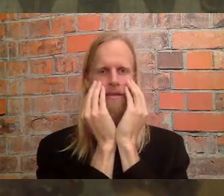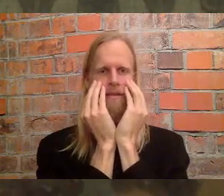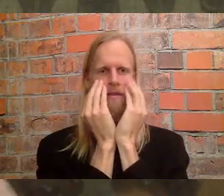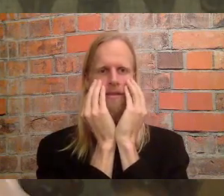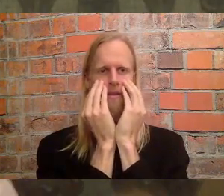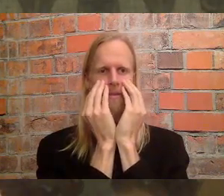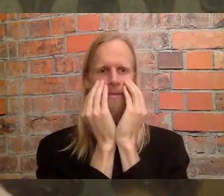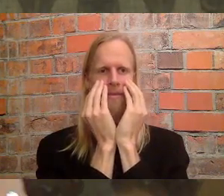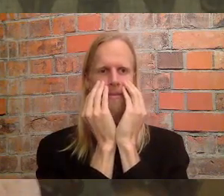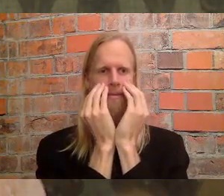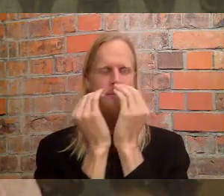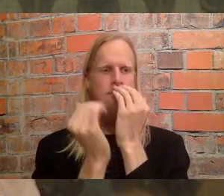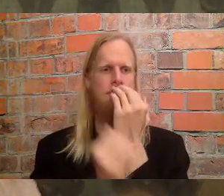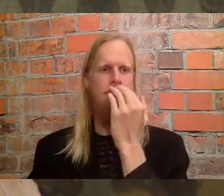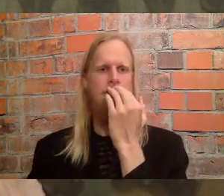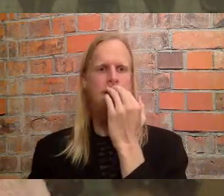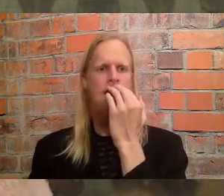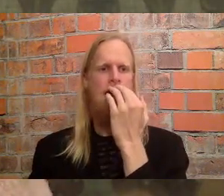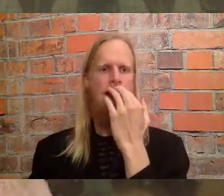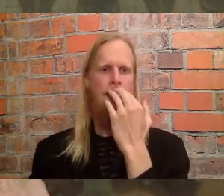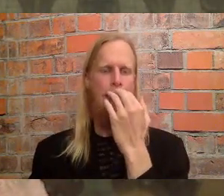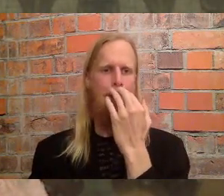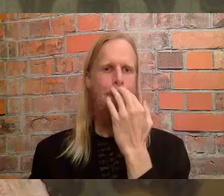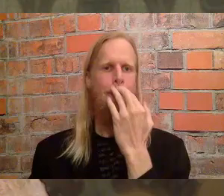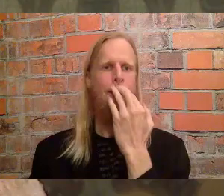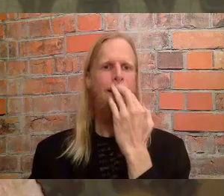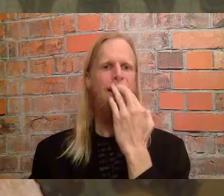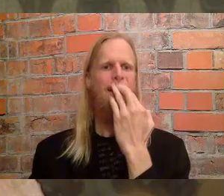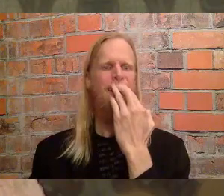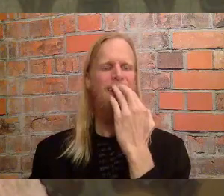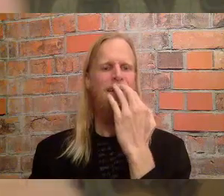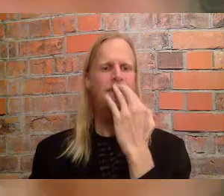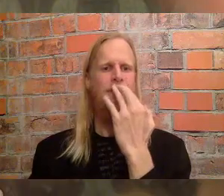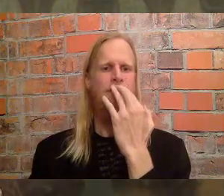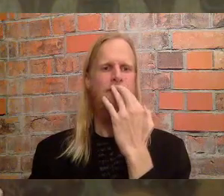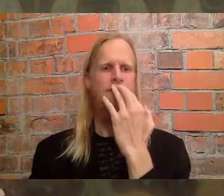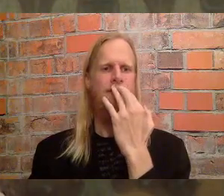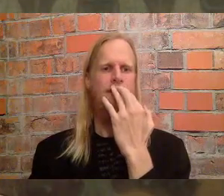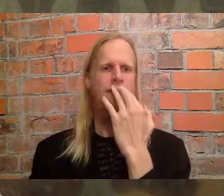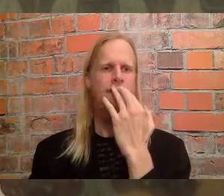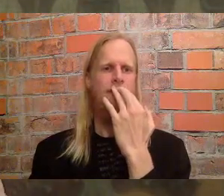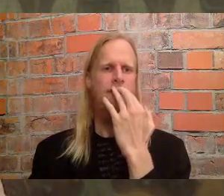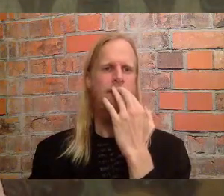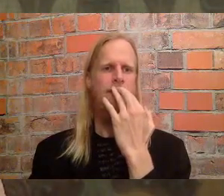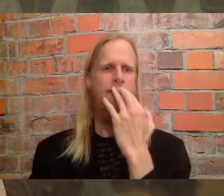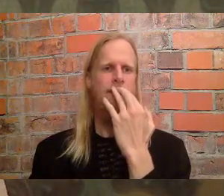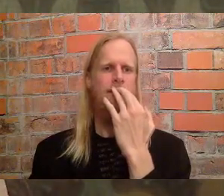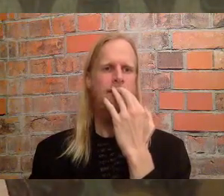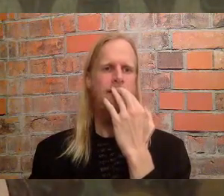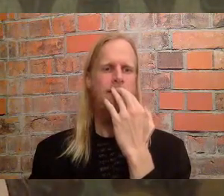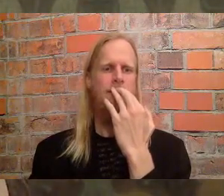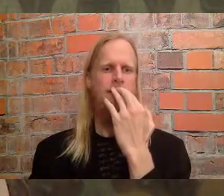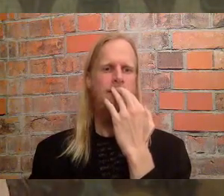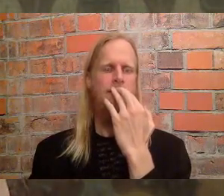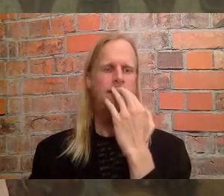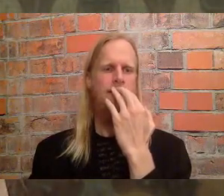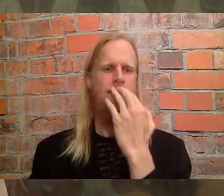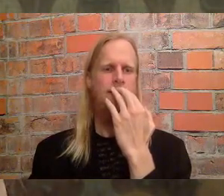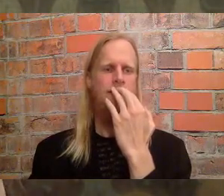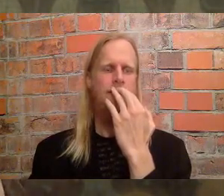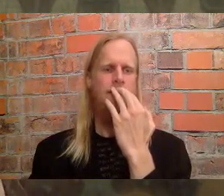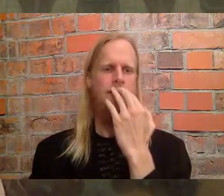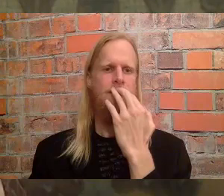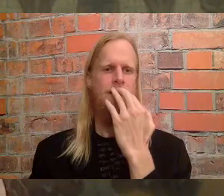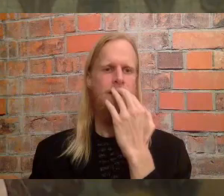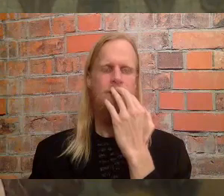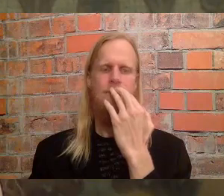Tapping under the nose. Part of me is afraid that if I really give it a shot, that it won't